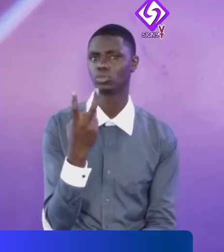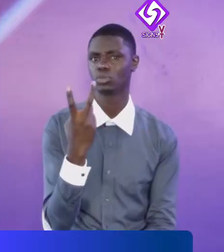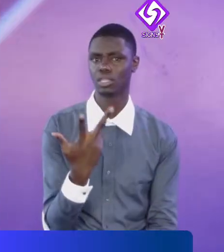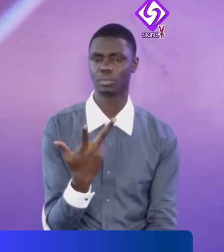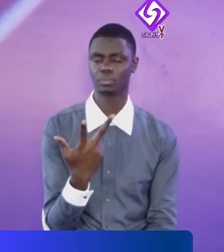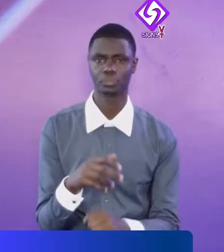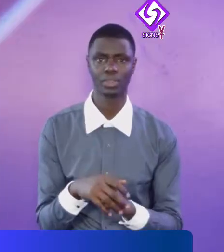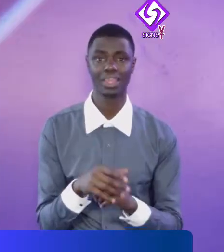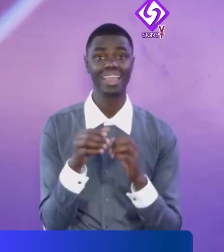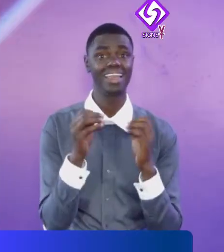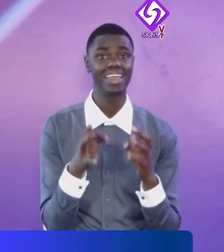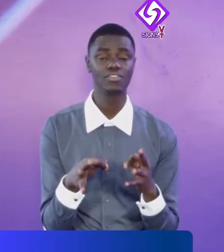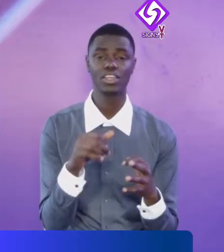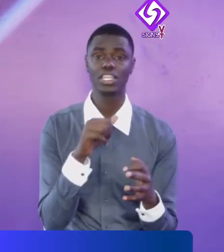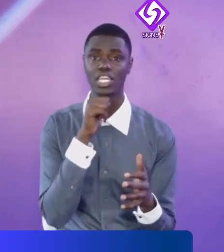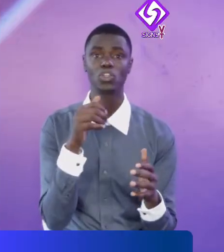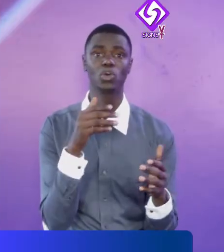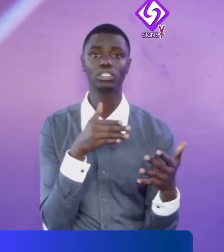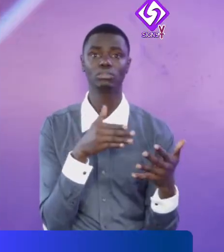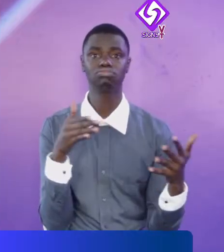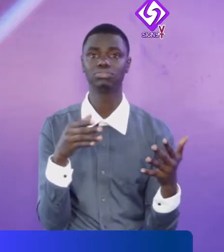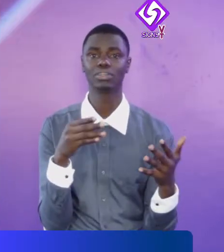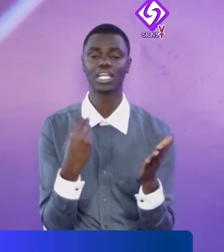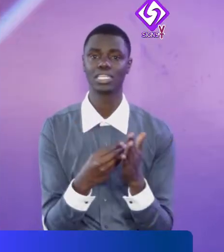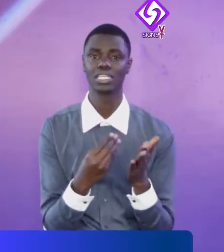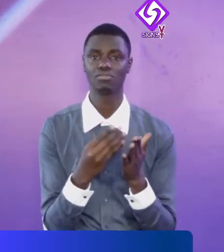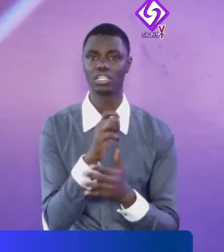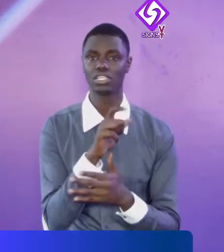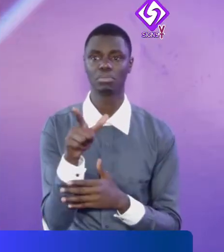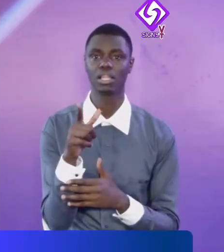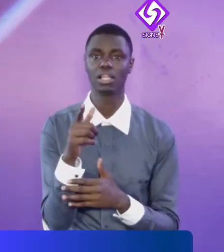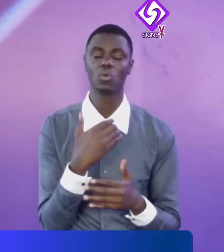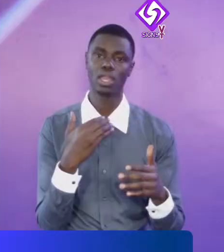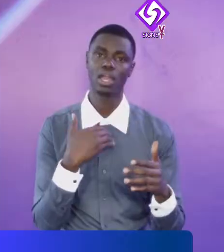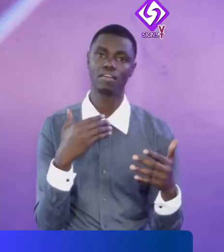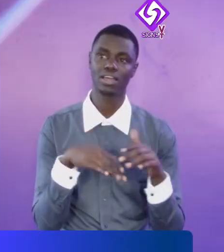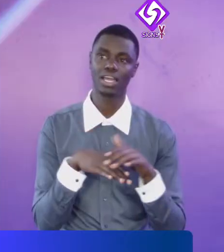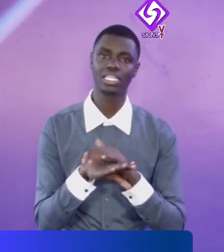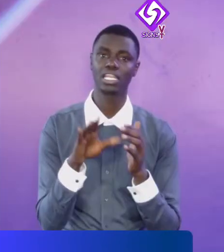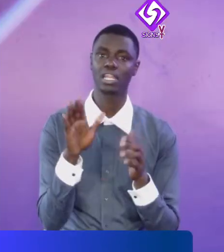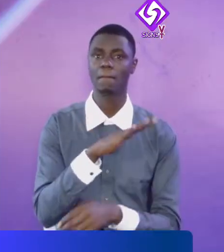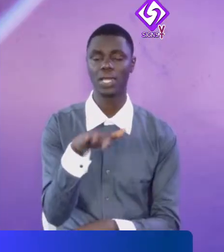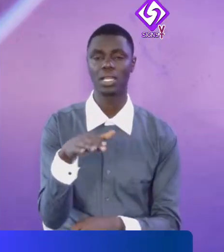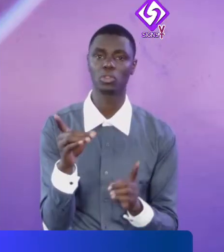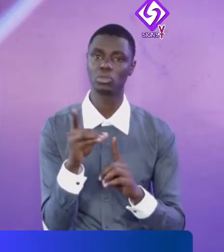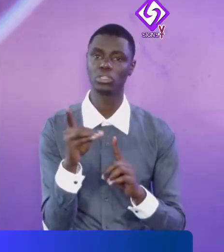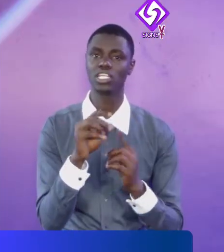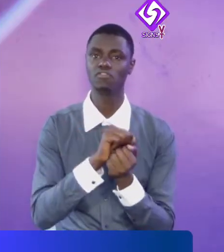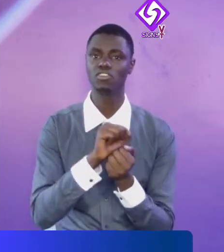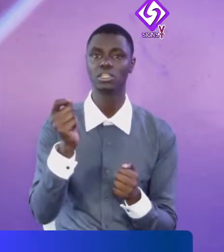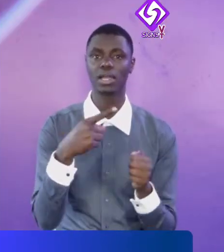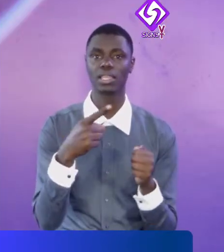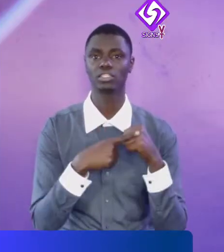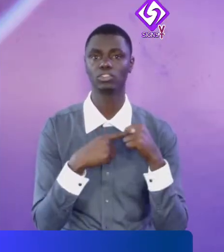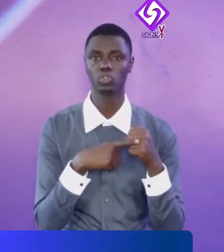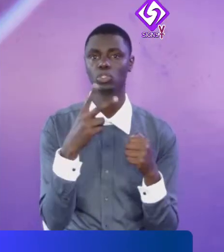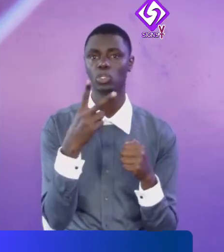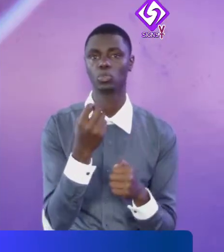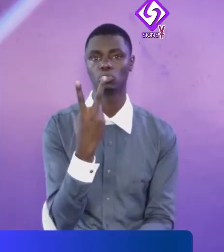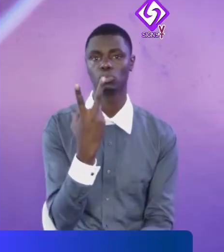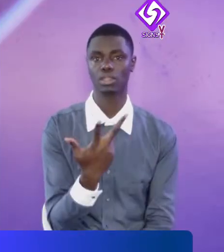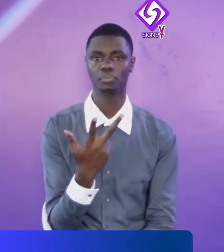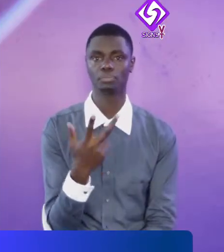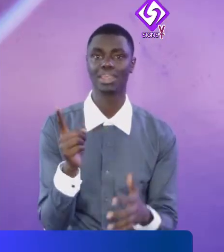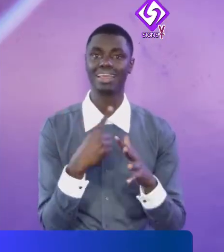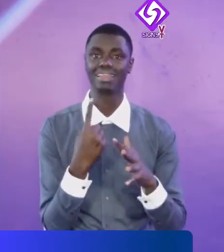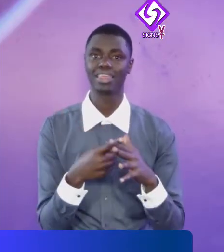that if they don't reject the finance bill, we shall enter parliament and put it on fire. On 15th of June 2023. Then